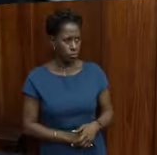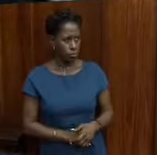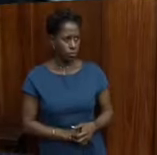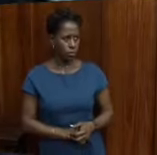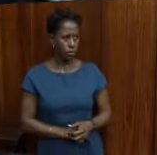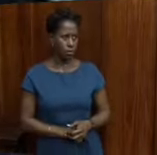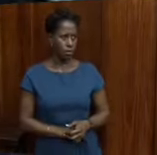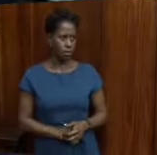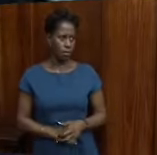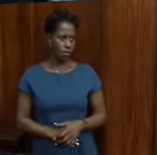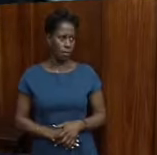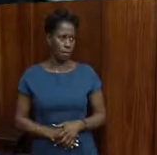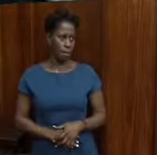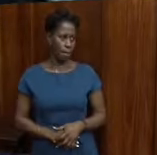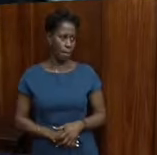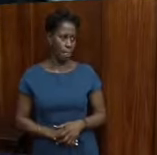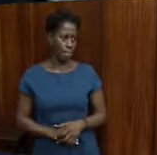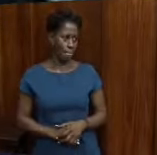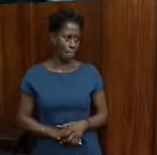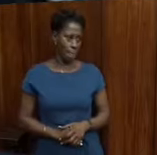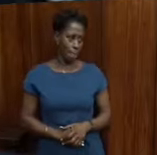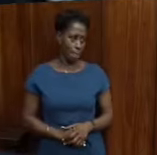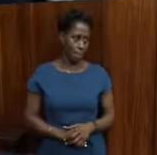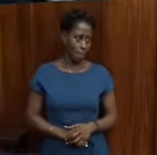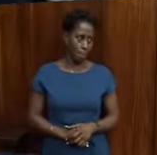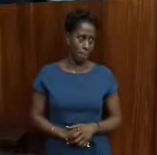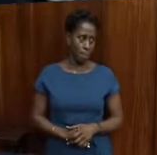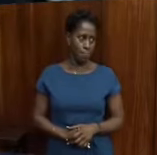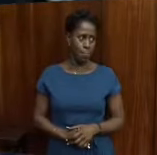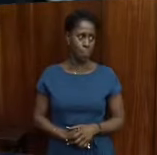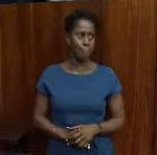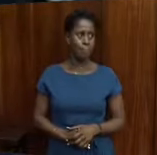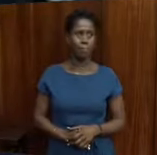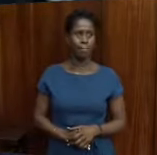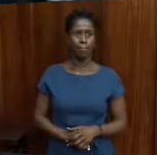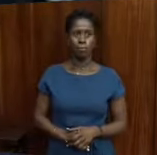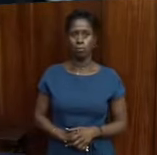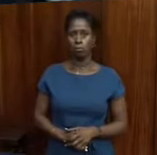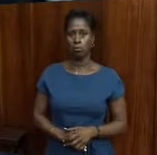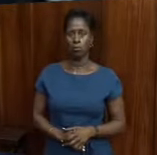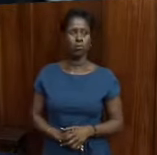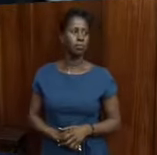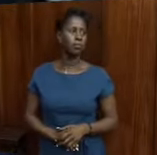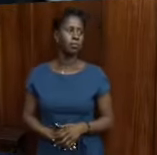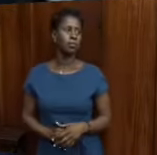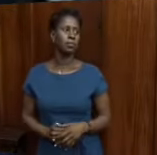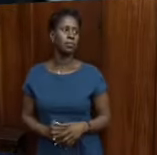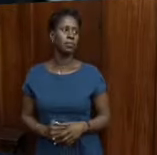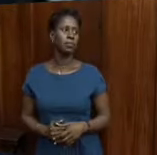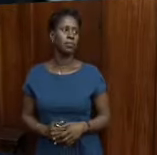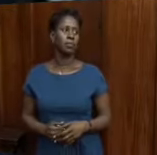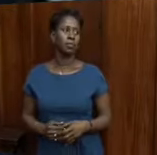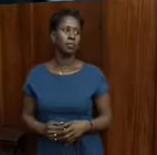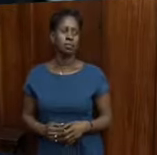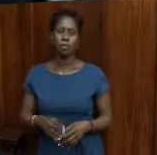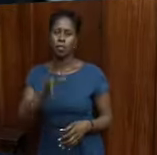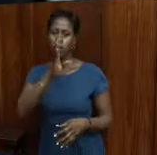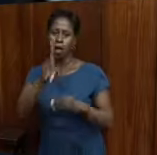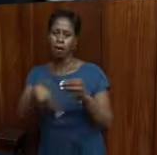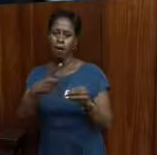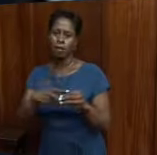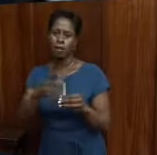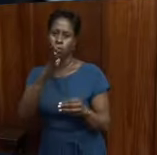are ecologically friendly, and where economic activities will specifically target women as beneficiaries. The training